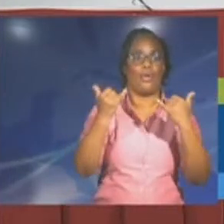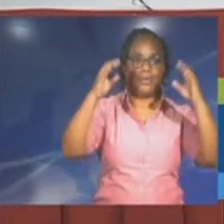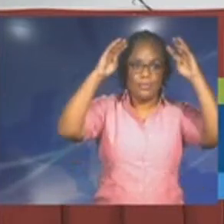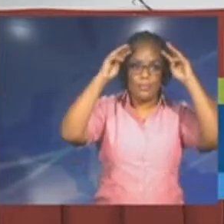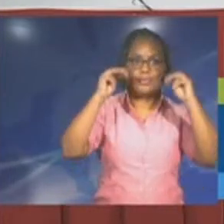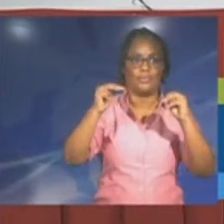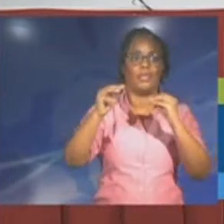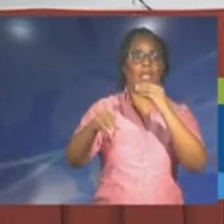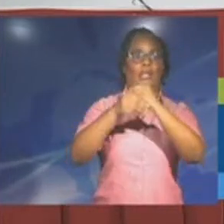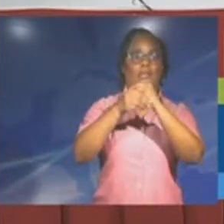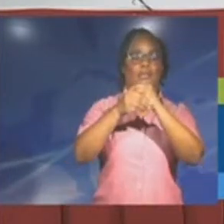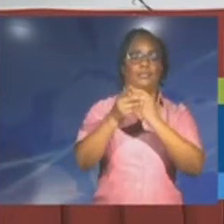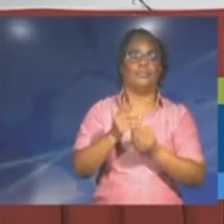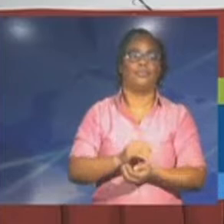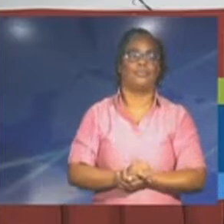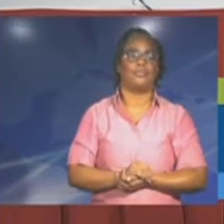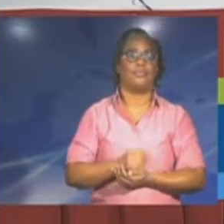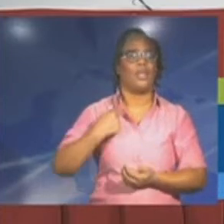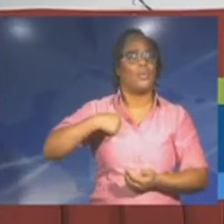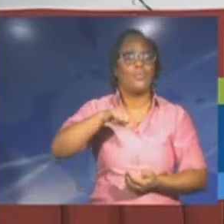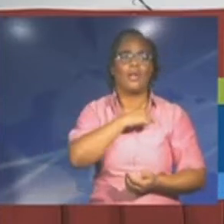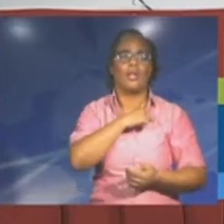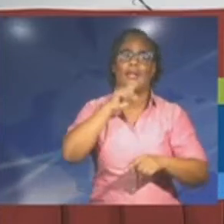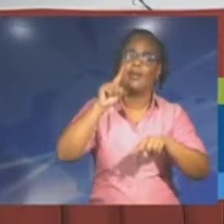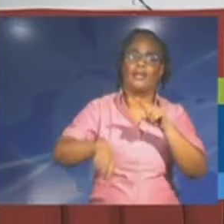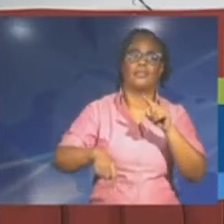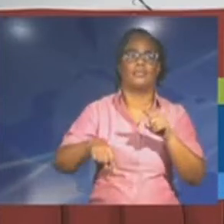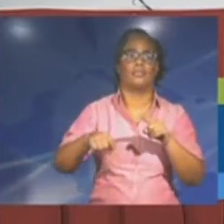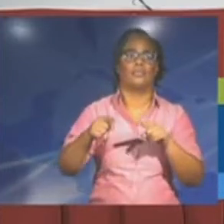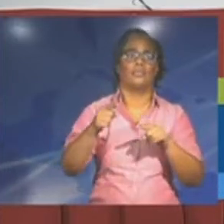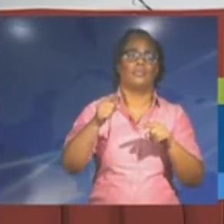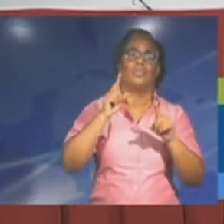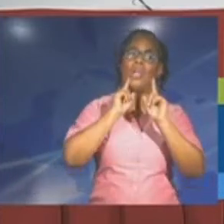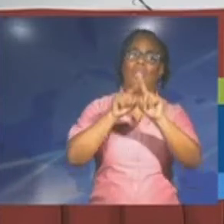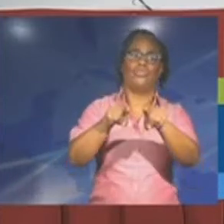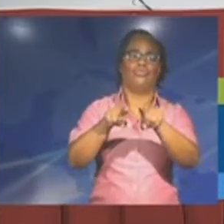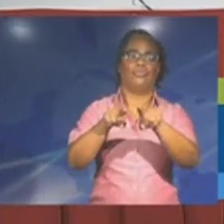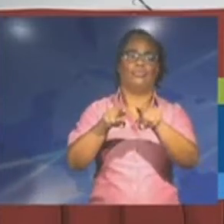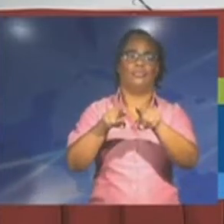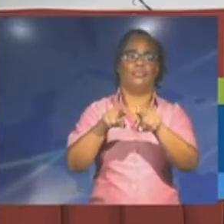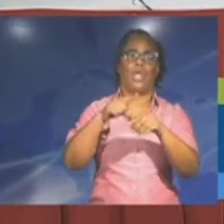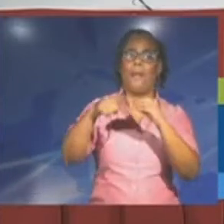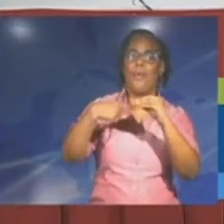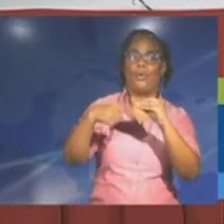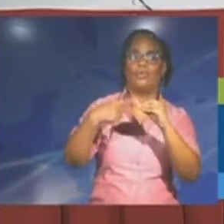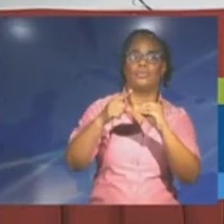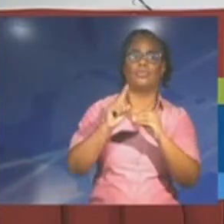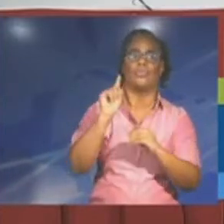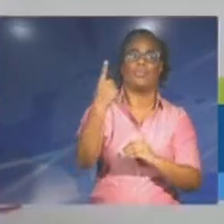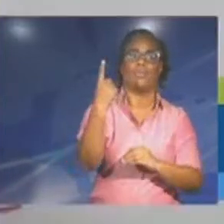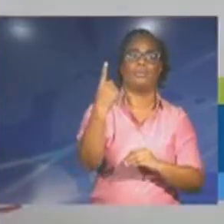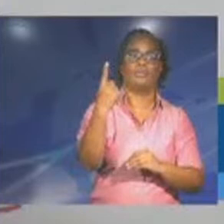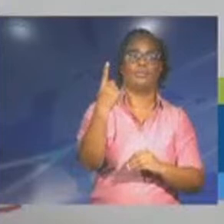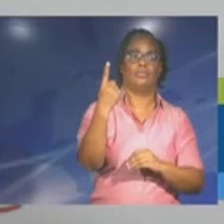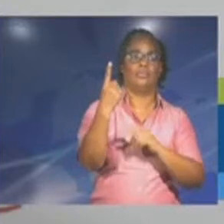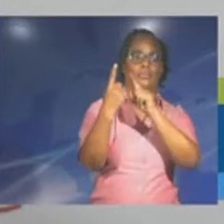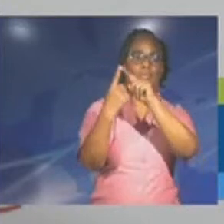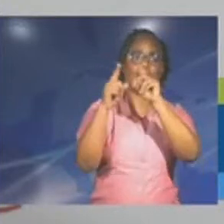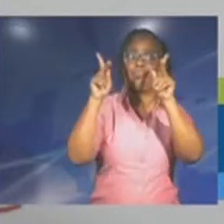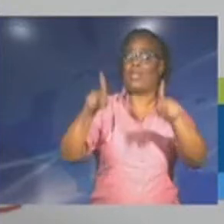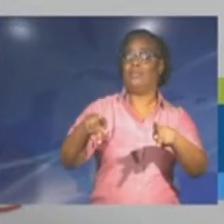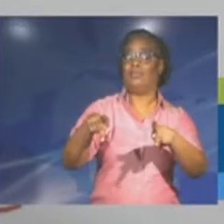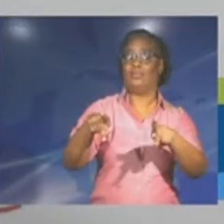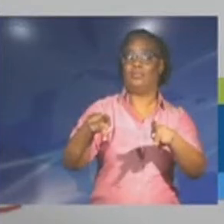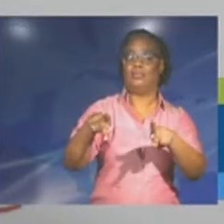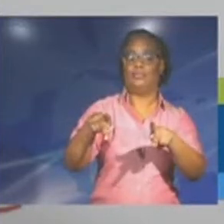a specific patient. And we always ask members of the media, as soon as they get it, send it to AL, send it to Corpcom, so we could